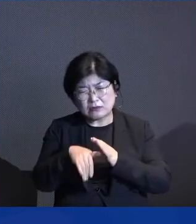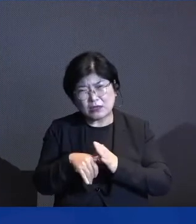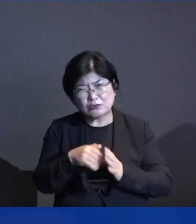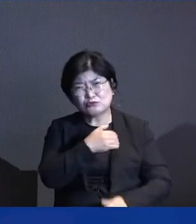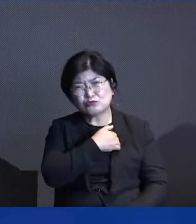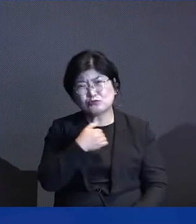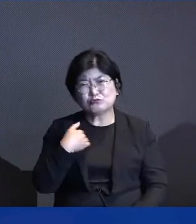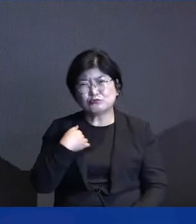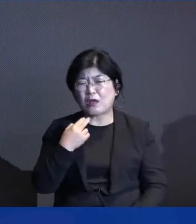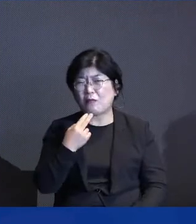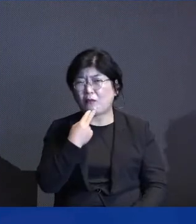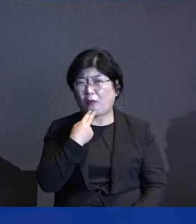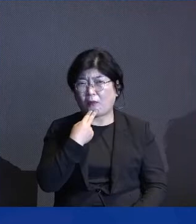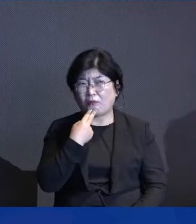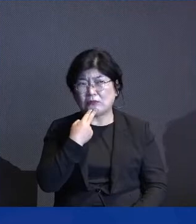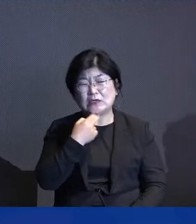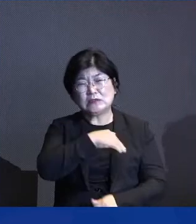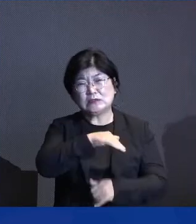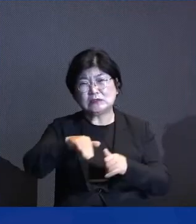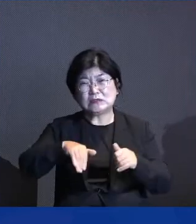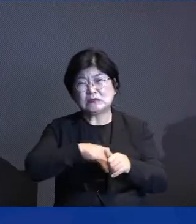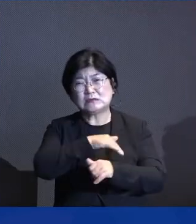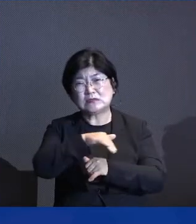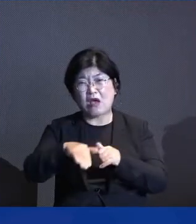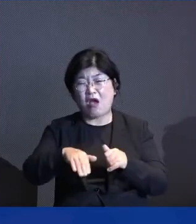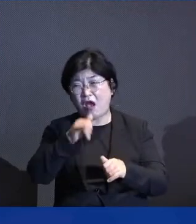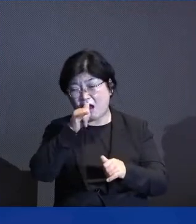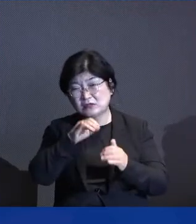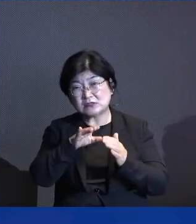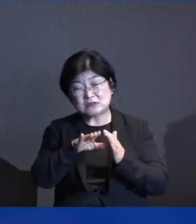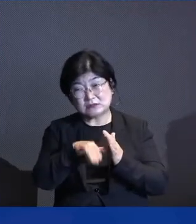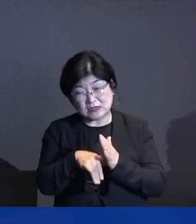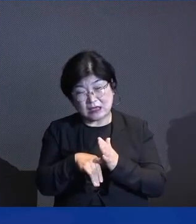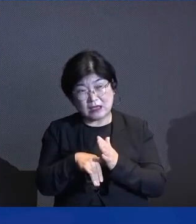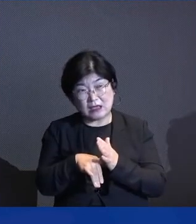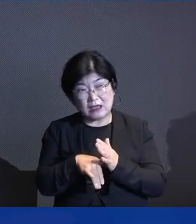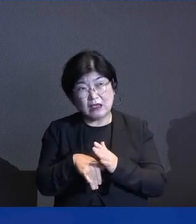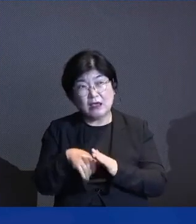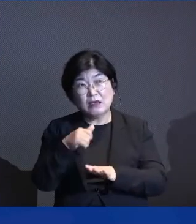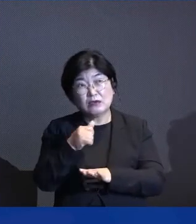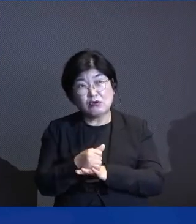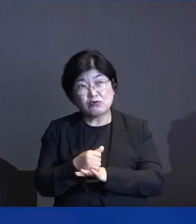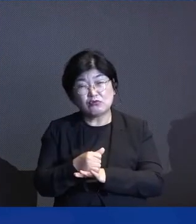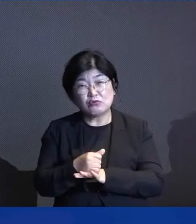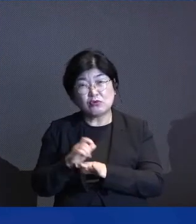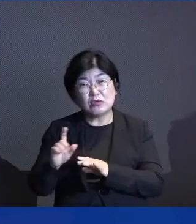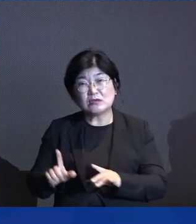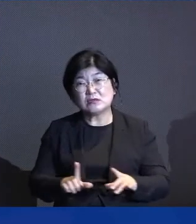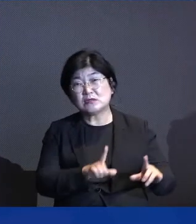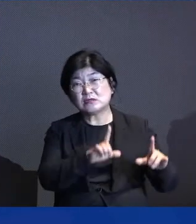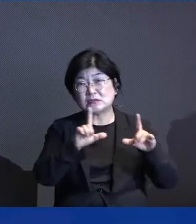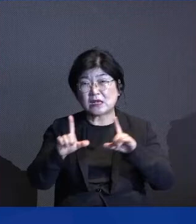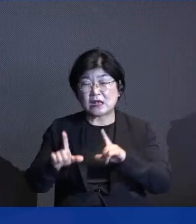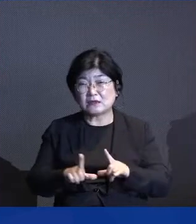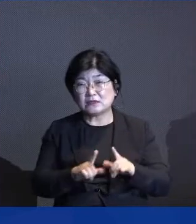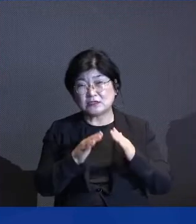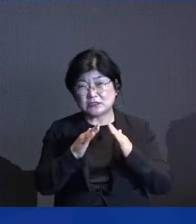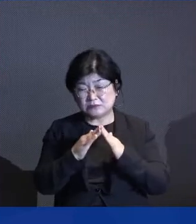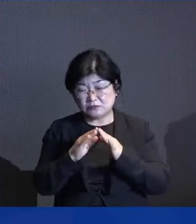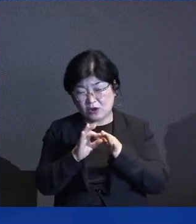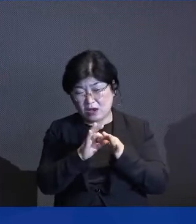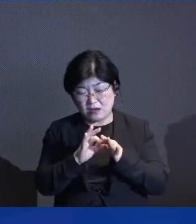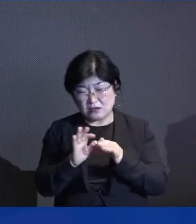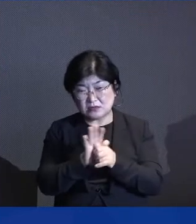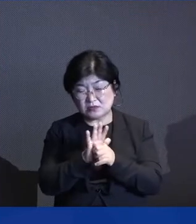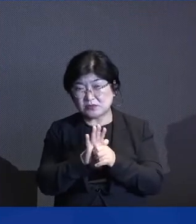disasters. And older adults, similarly, when they have lower socioeconomic status,